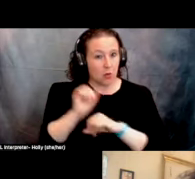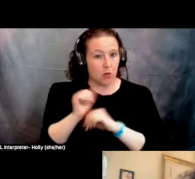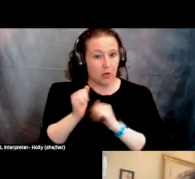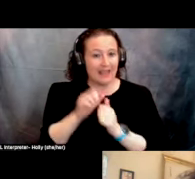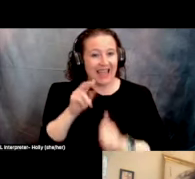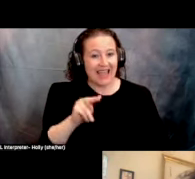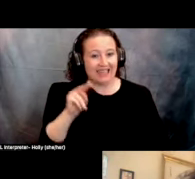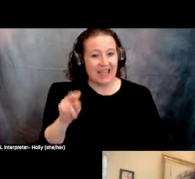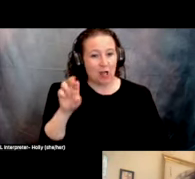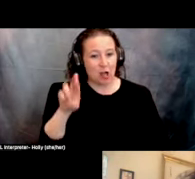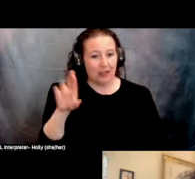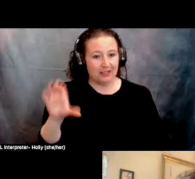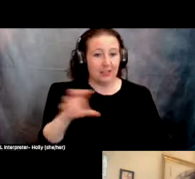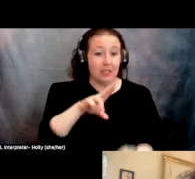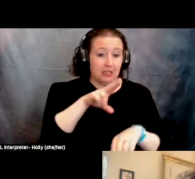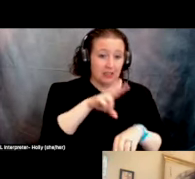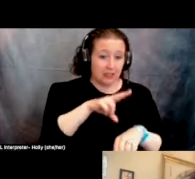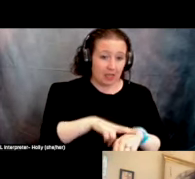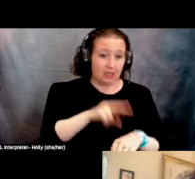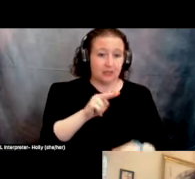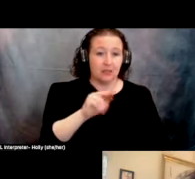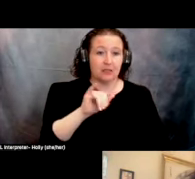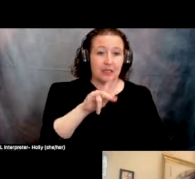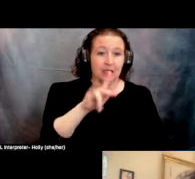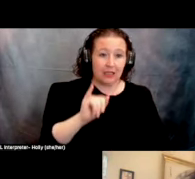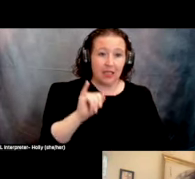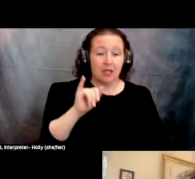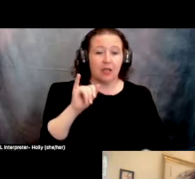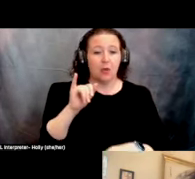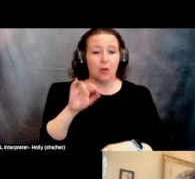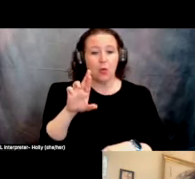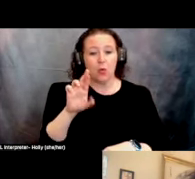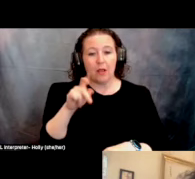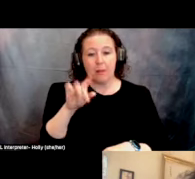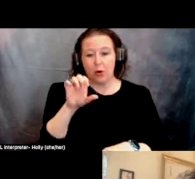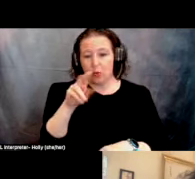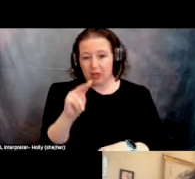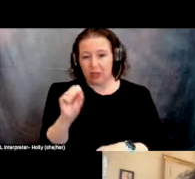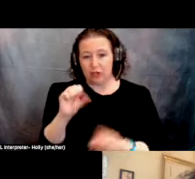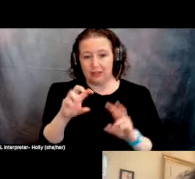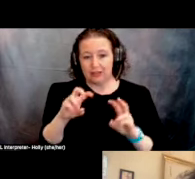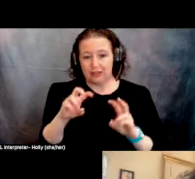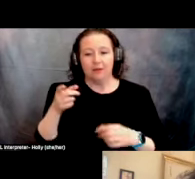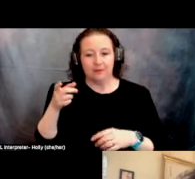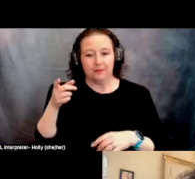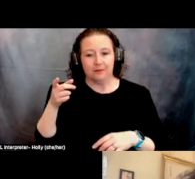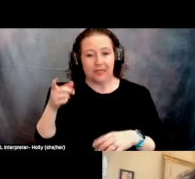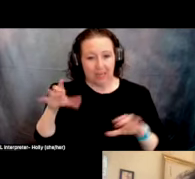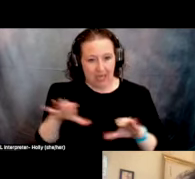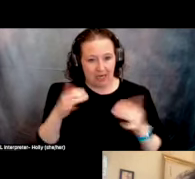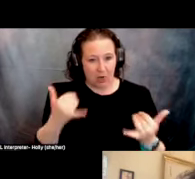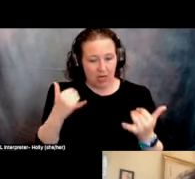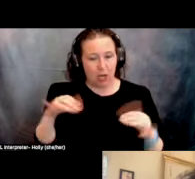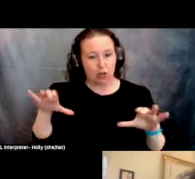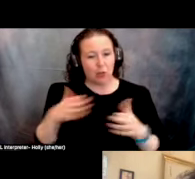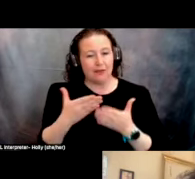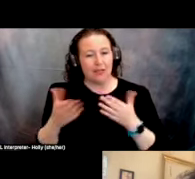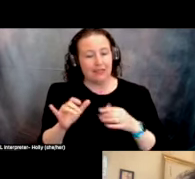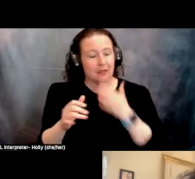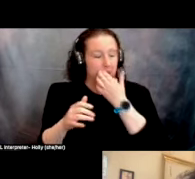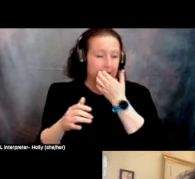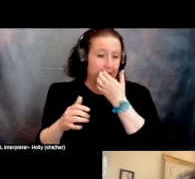NNRC, which is the National Nikkei Reparations Coalition, that is active right now and also doing things as well. I had the